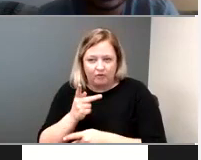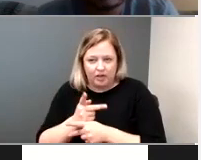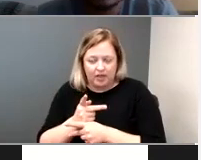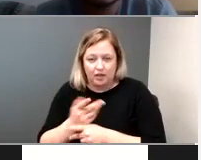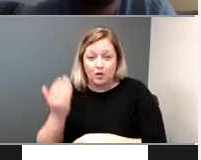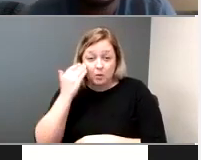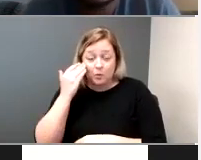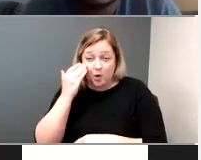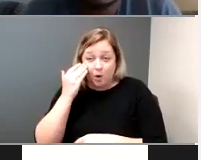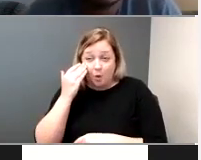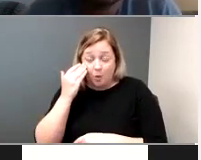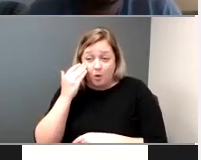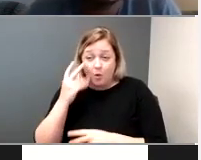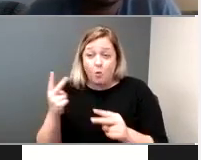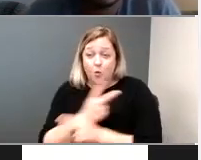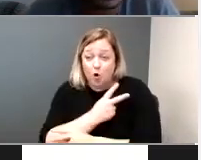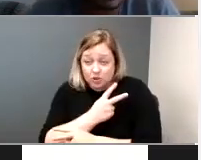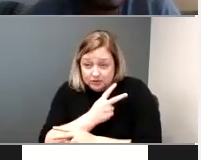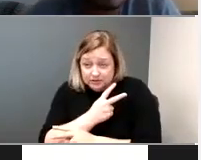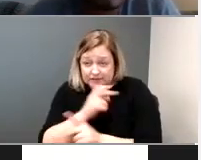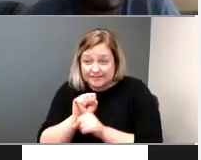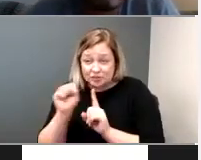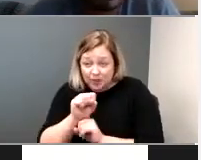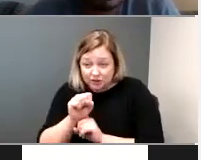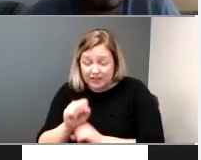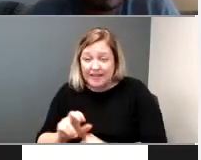is n cubed. What is the best case of this function?